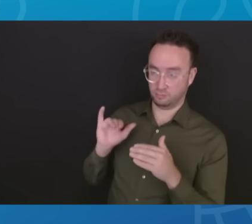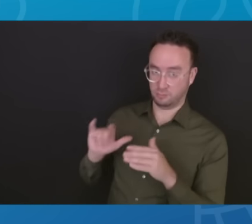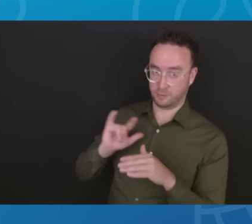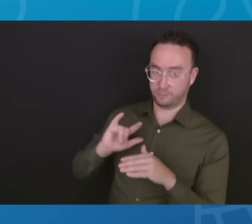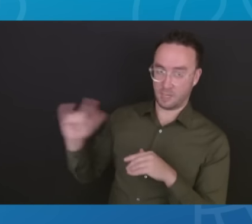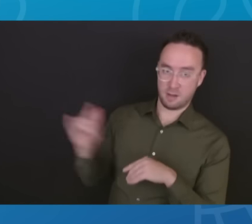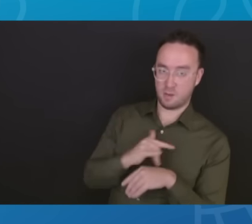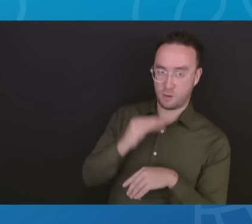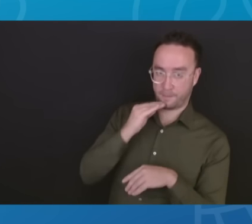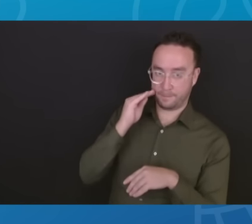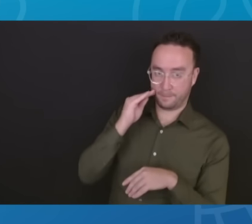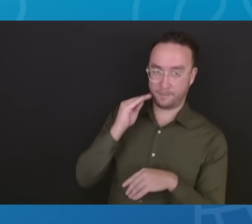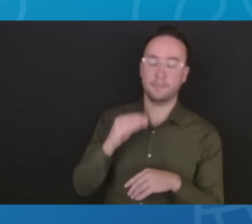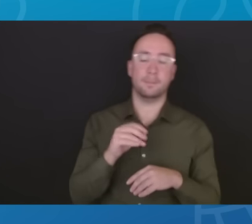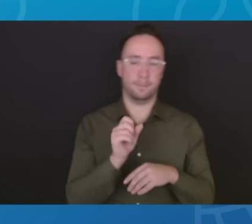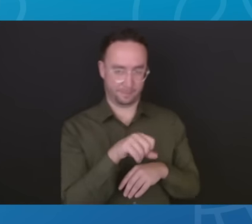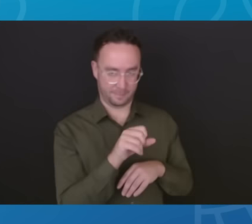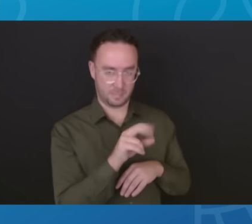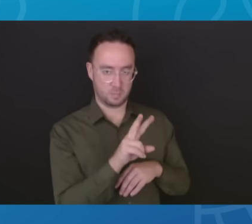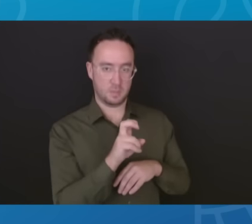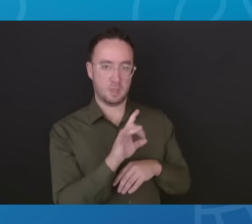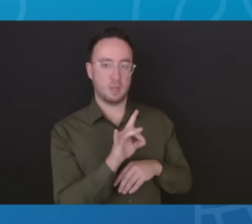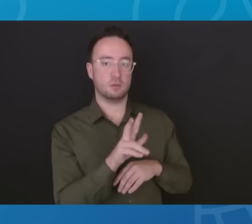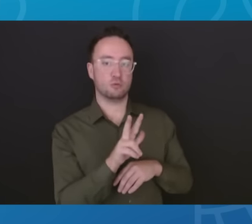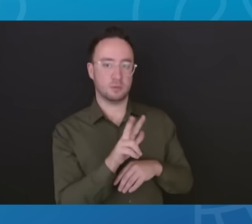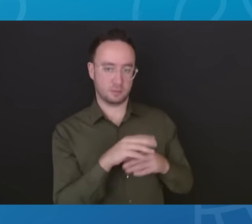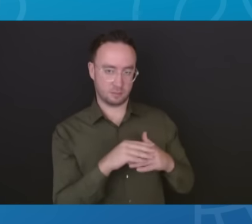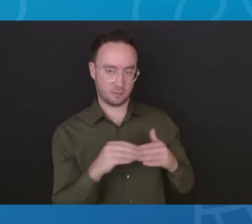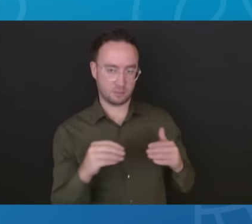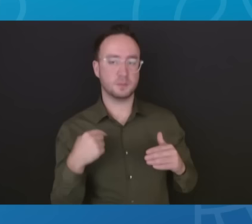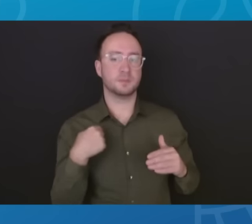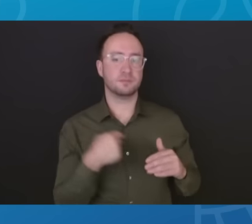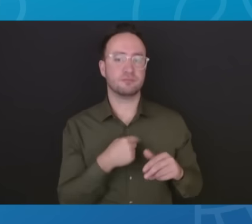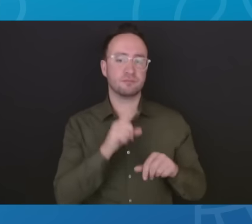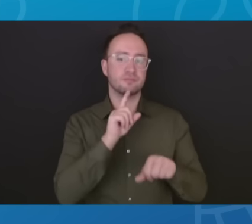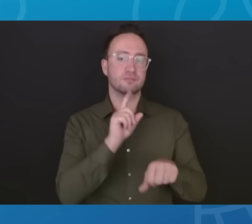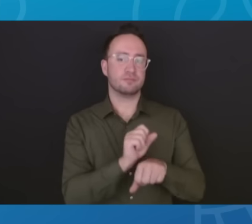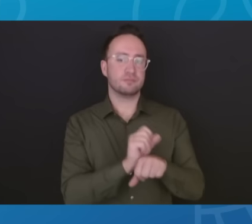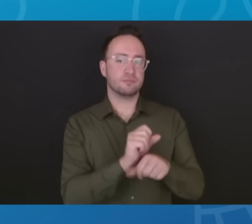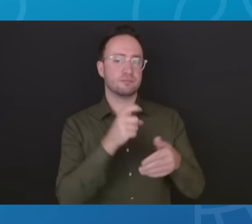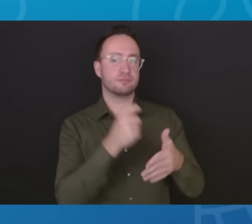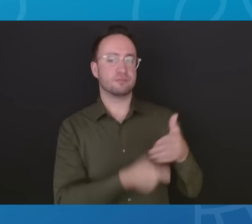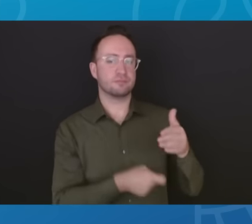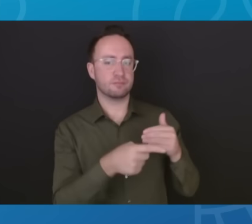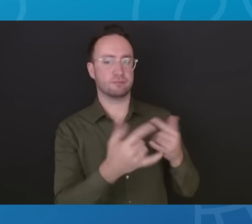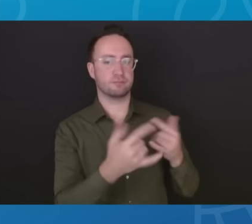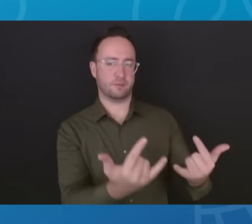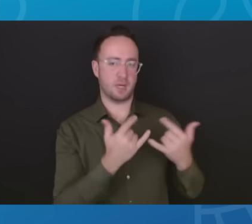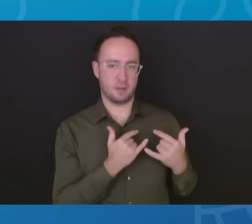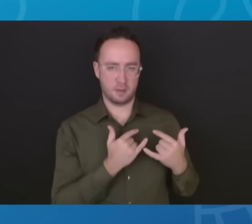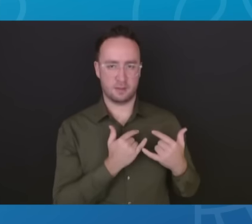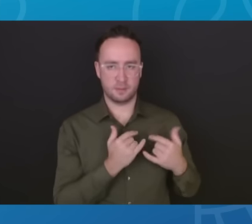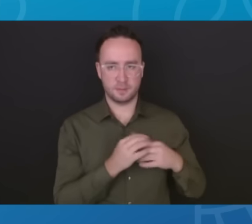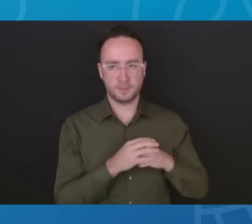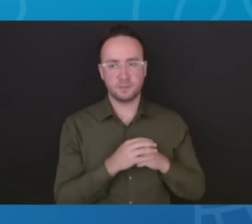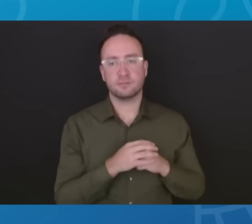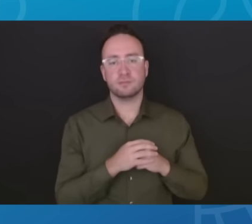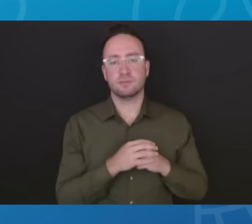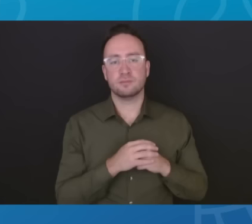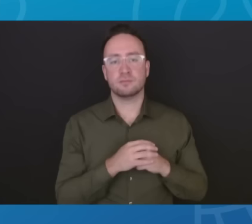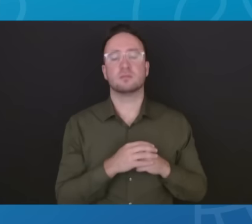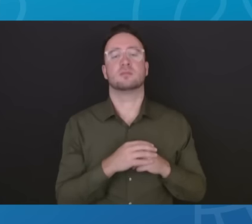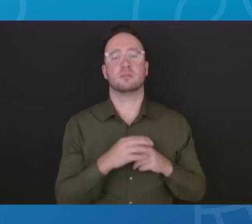being charged to fly on Middle East Airways. I'll tell you, we have not always seen information that backs up some of